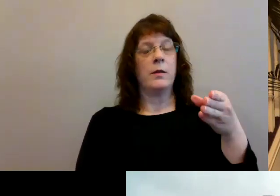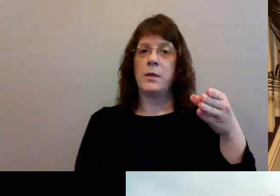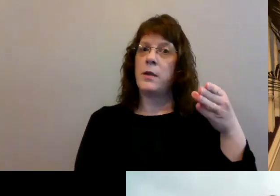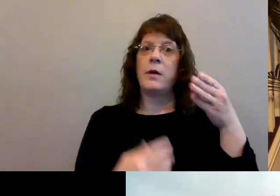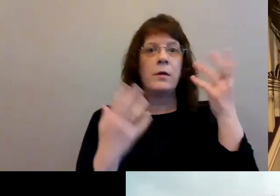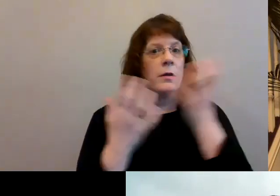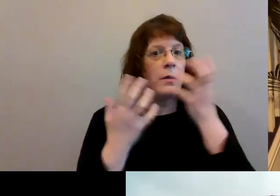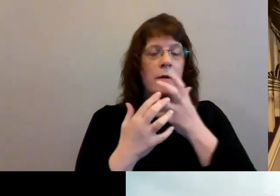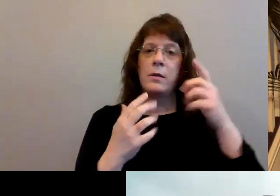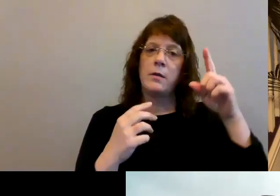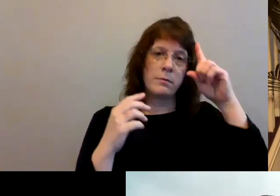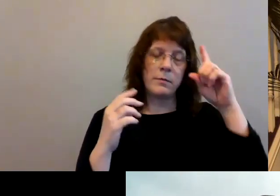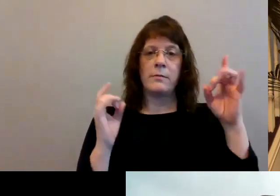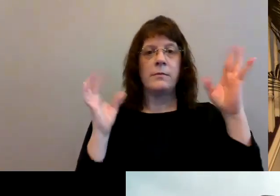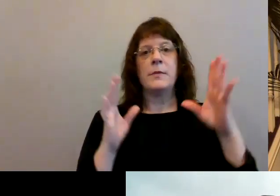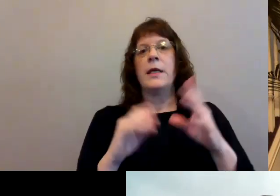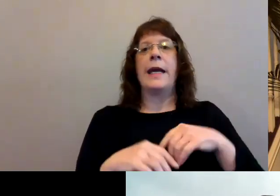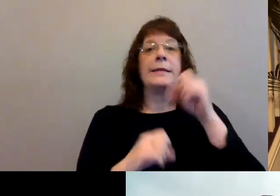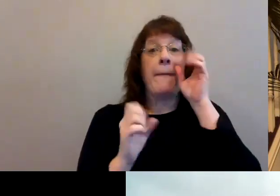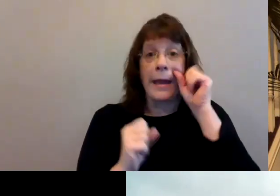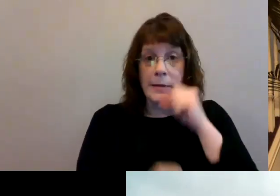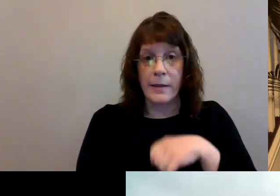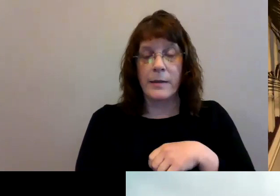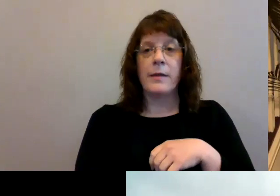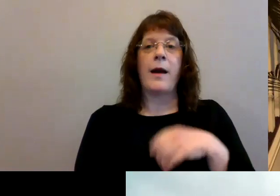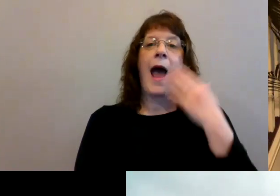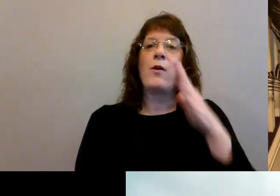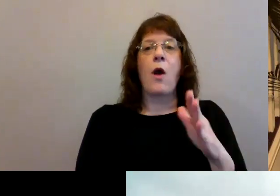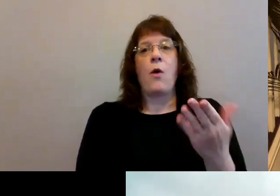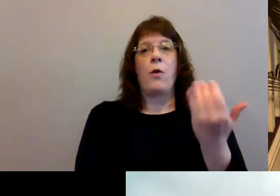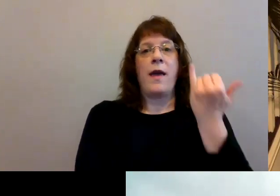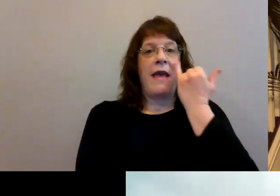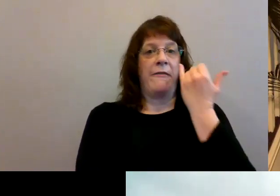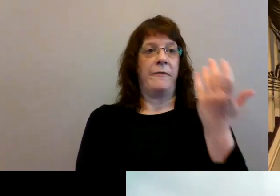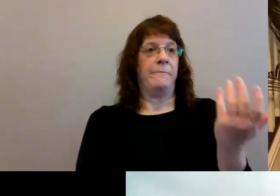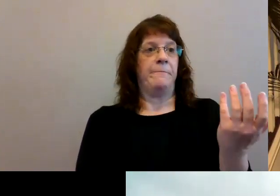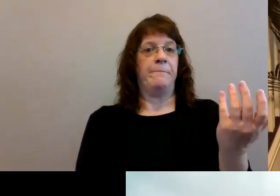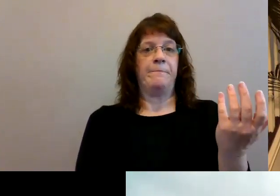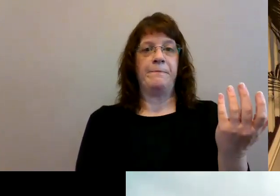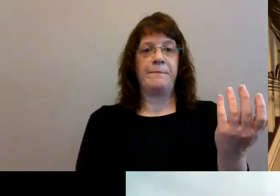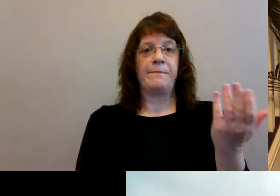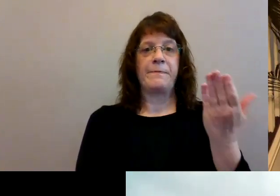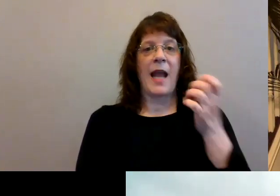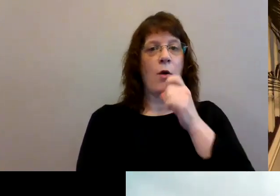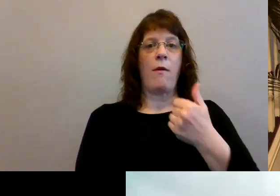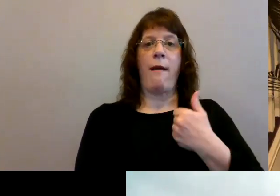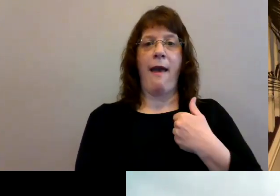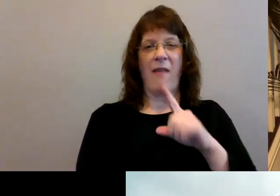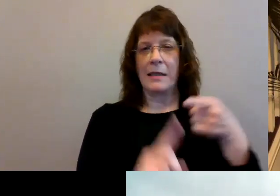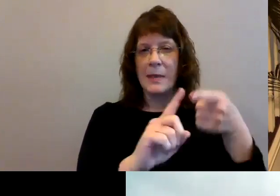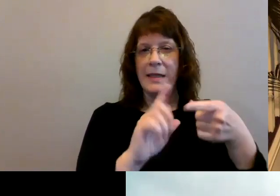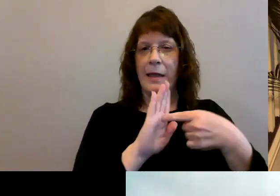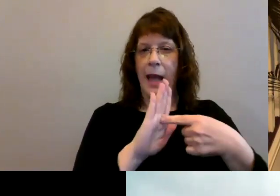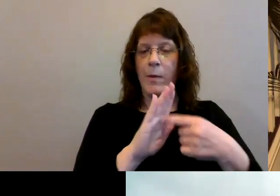there. There's a lot of, I don't know, like I don't have like specific examples, but